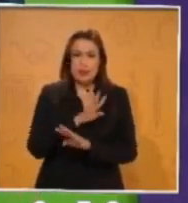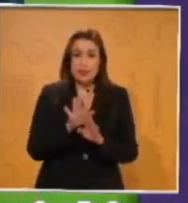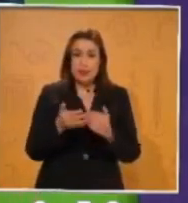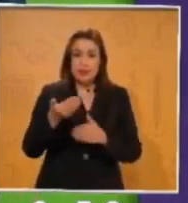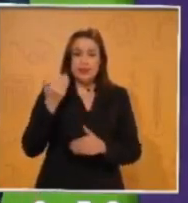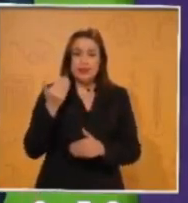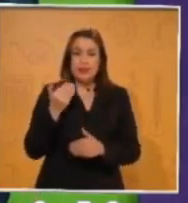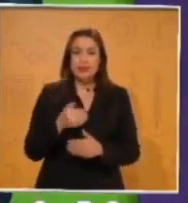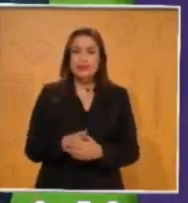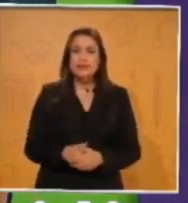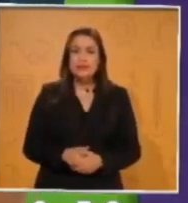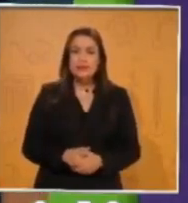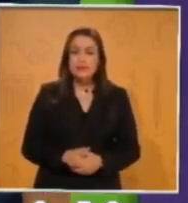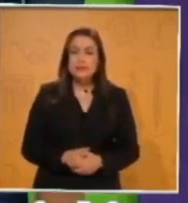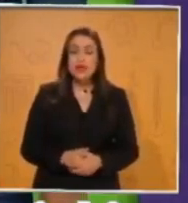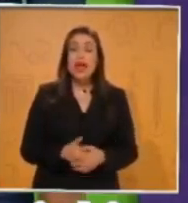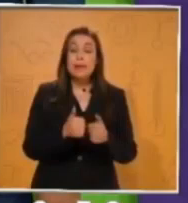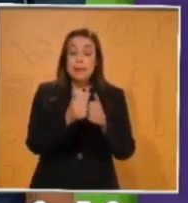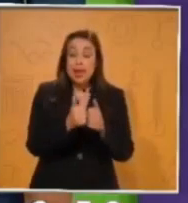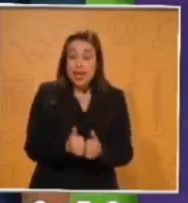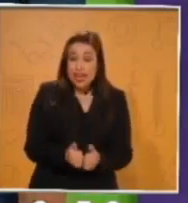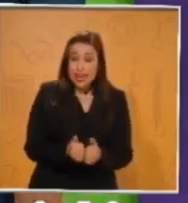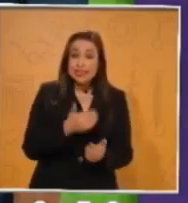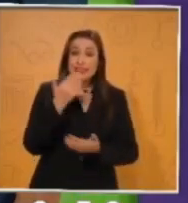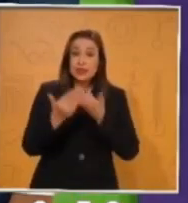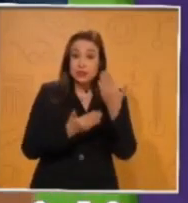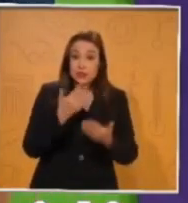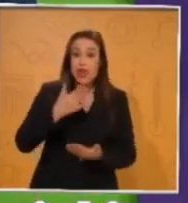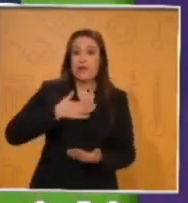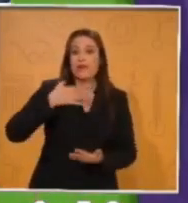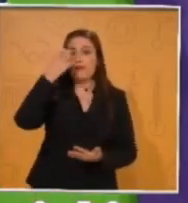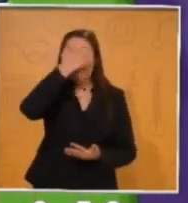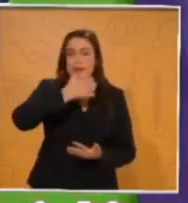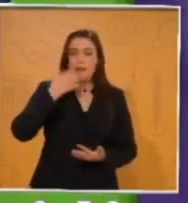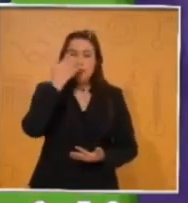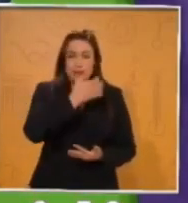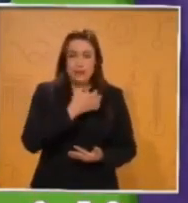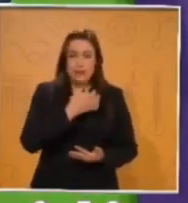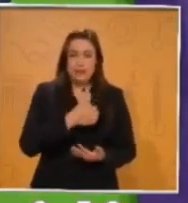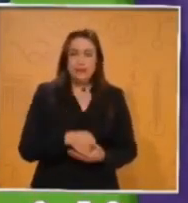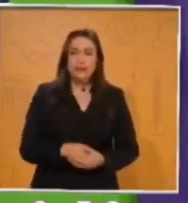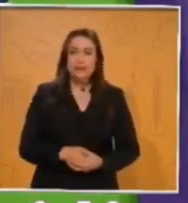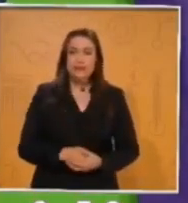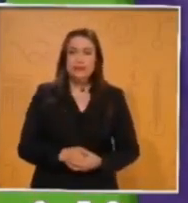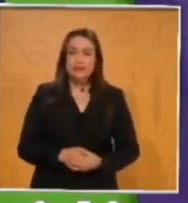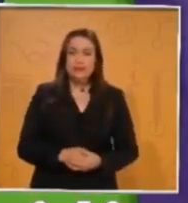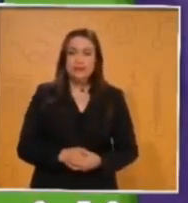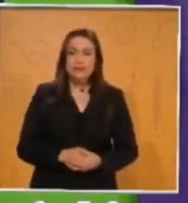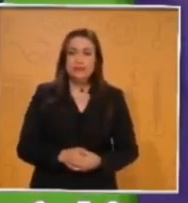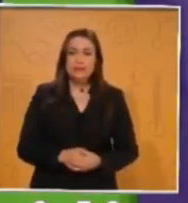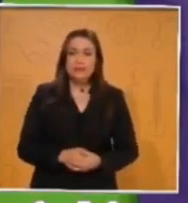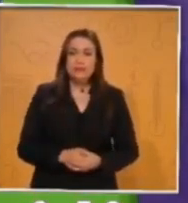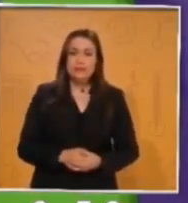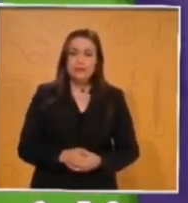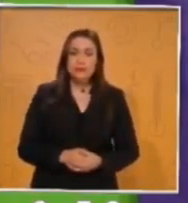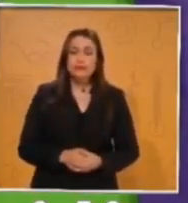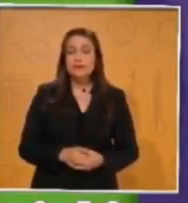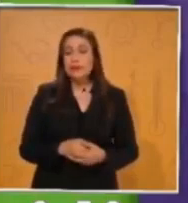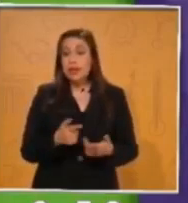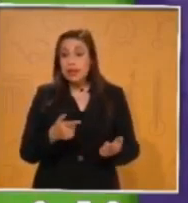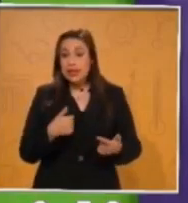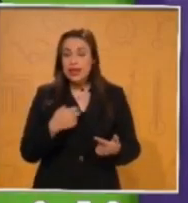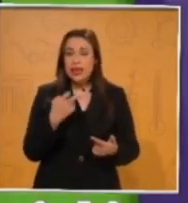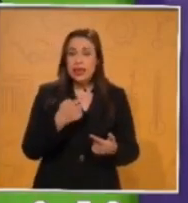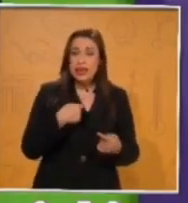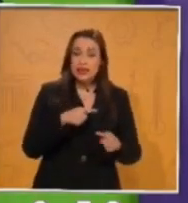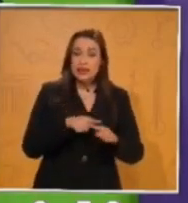studied for my test. Do you remember the rule about the why and it's gonna be canceled and then we